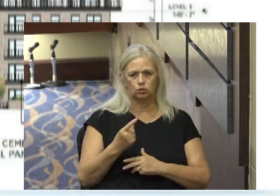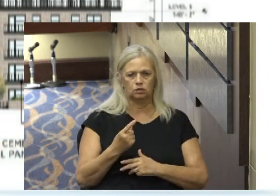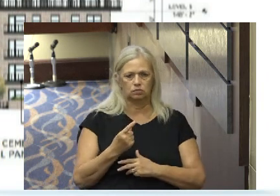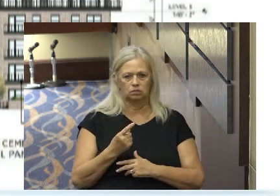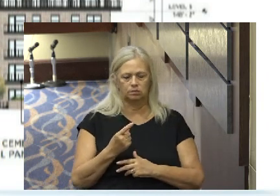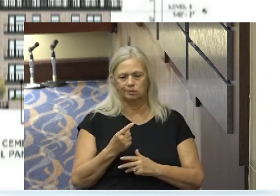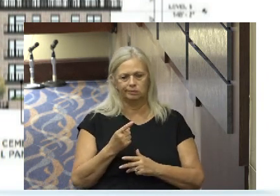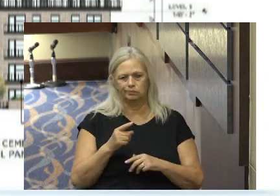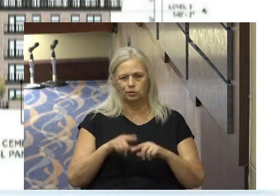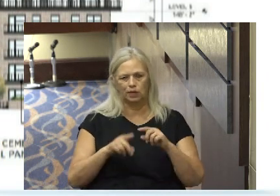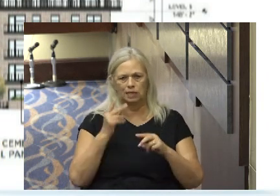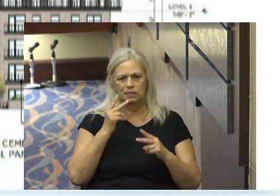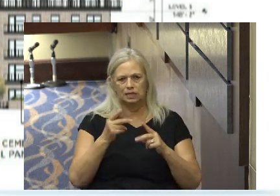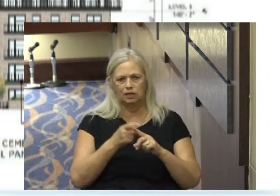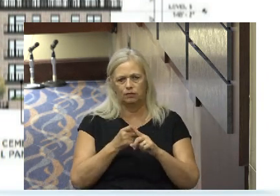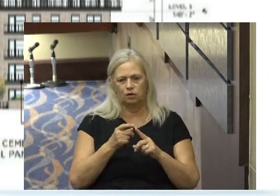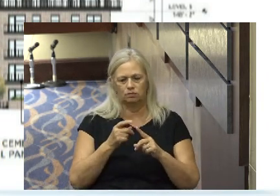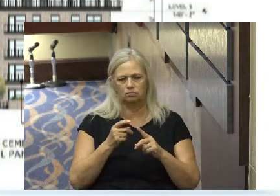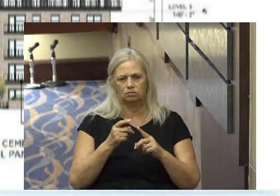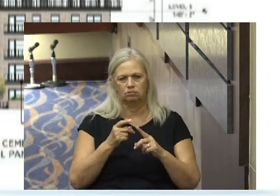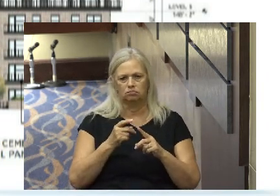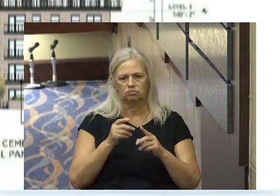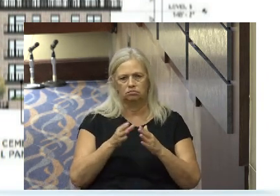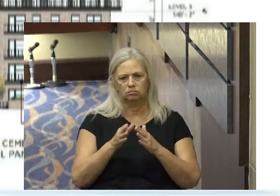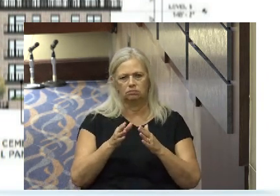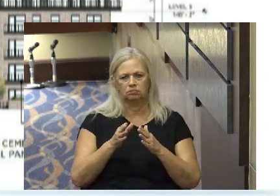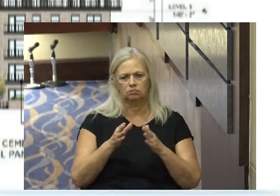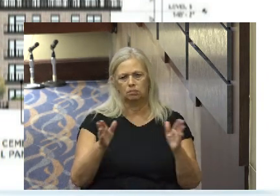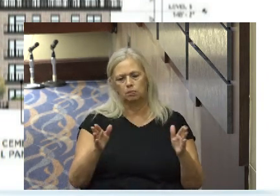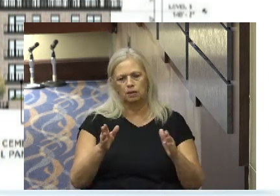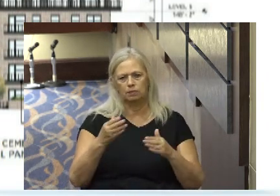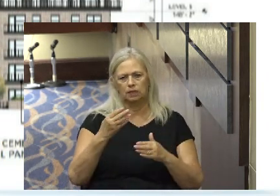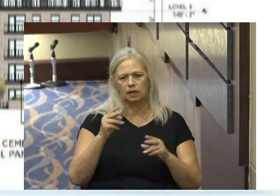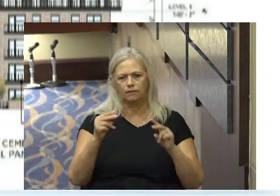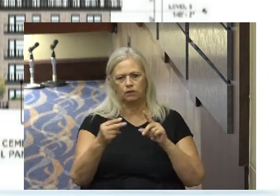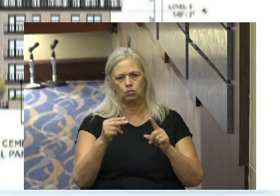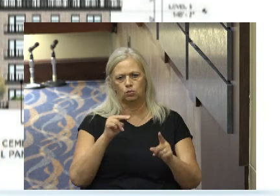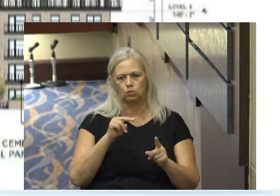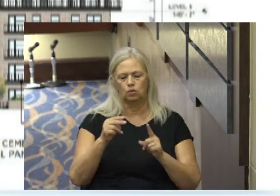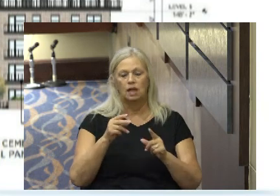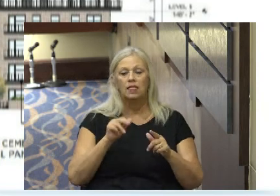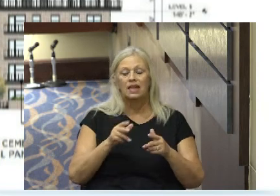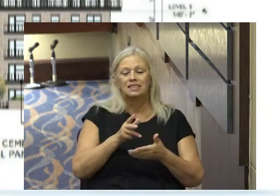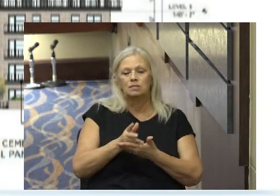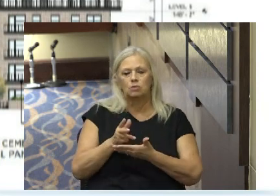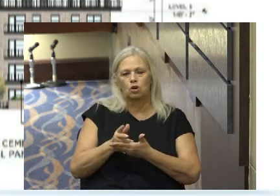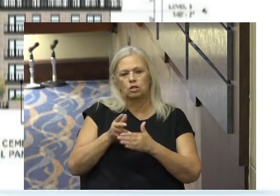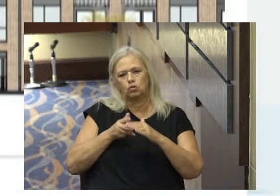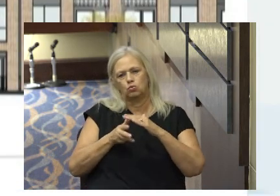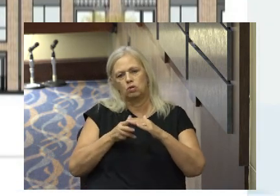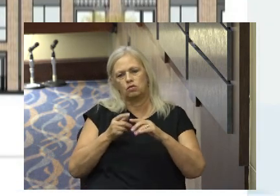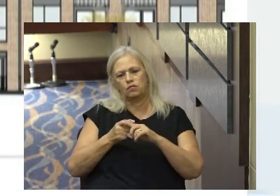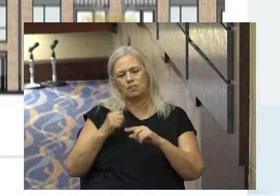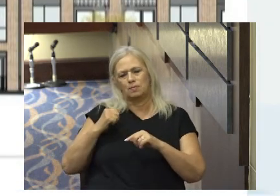see this from public view on this west elevation. And so that's the parking garage and then the back of the apartment